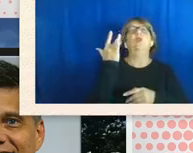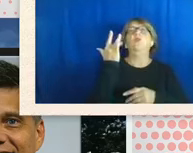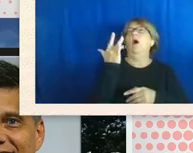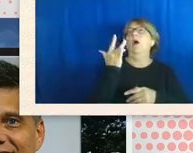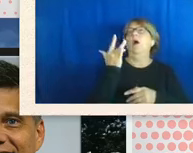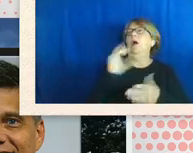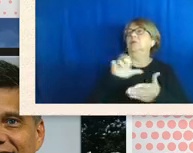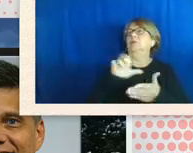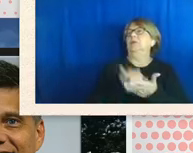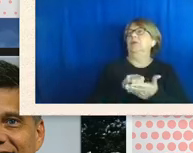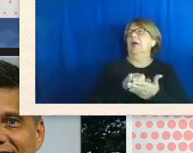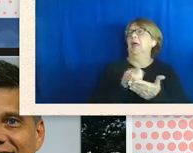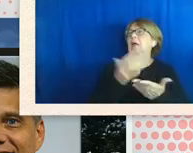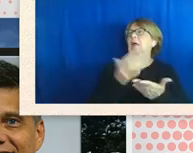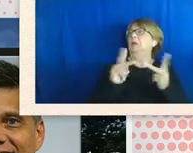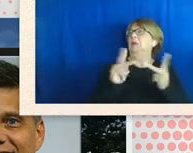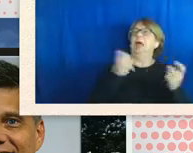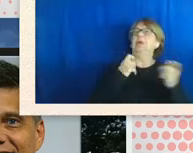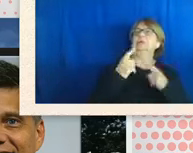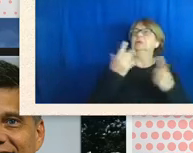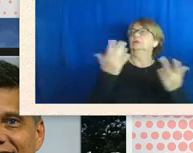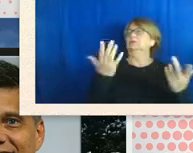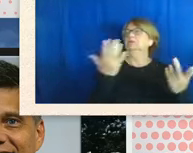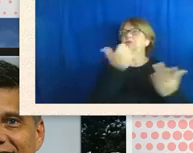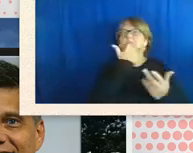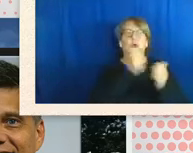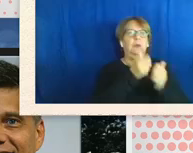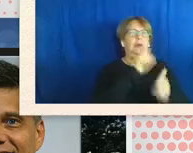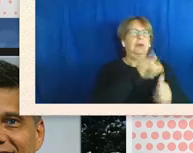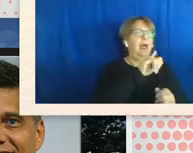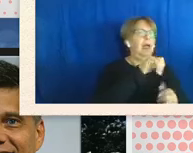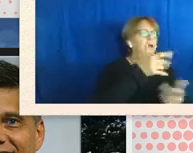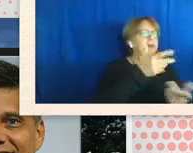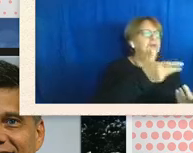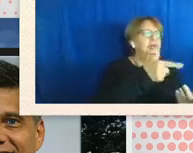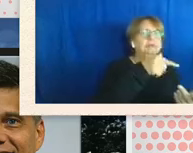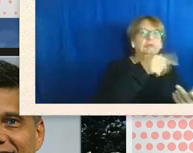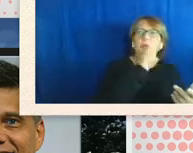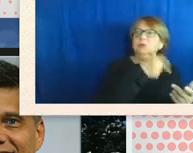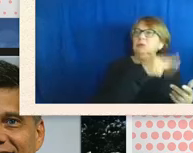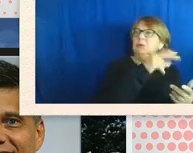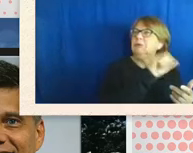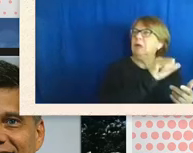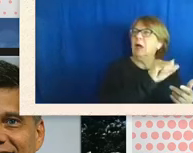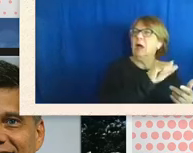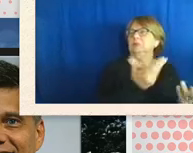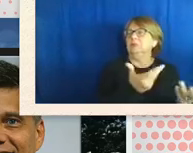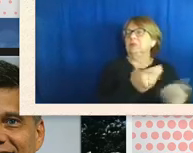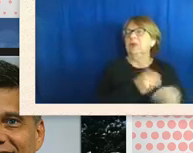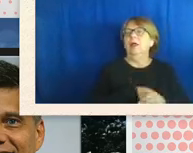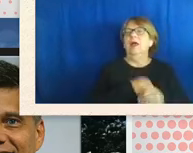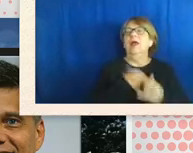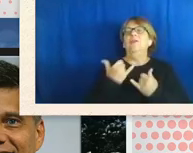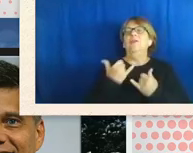ask. What's wrong with the QSI? Well, nothing is wrong with the QSI, the current needs assessment. It's